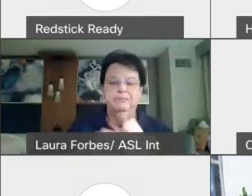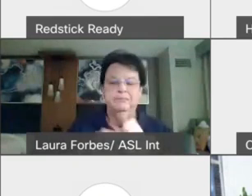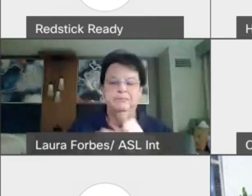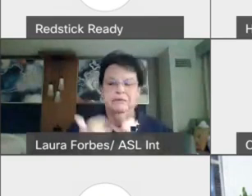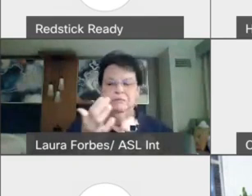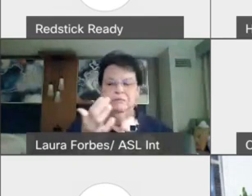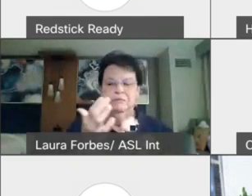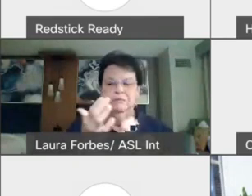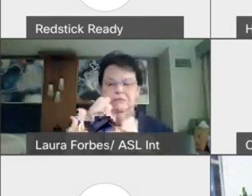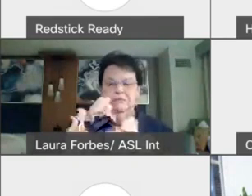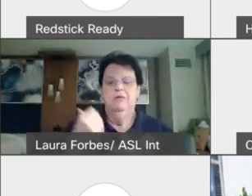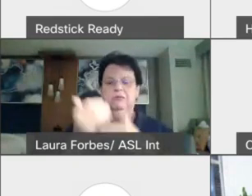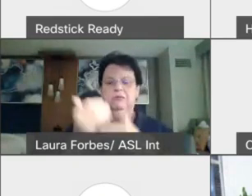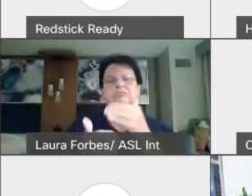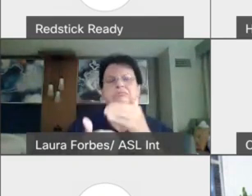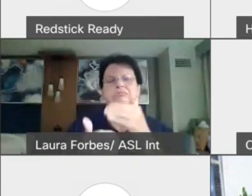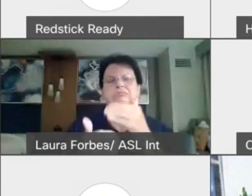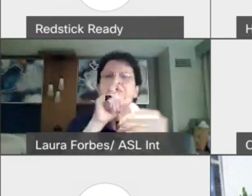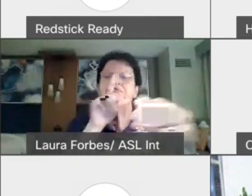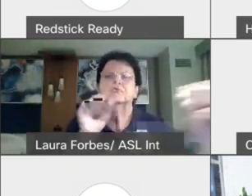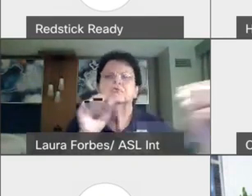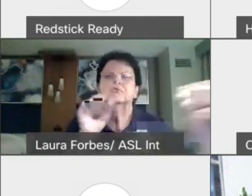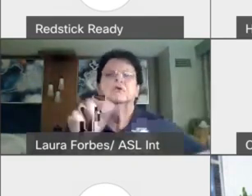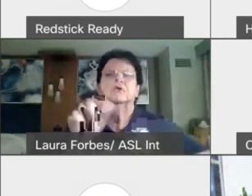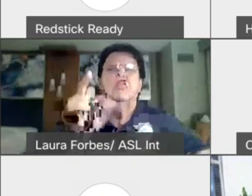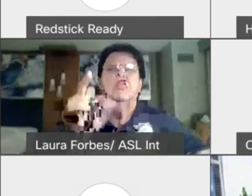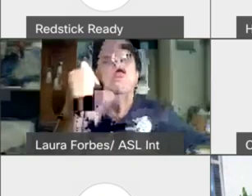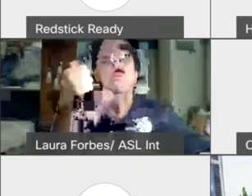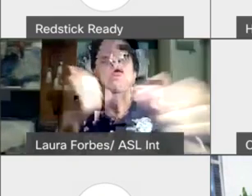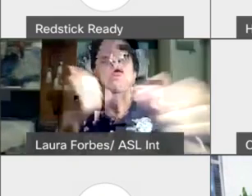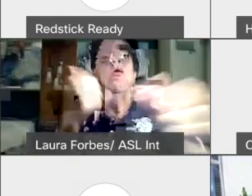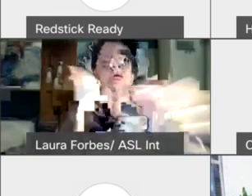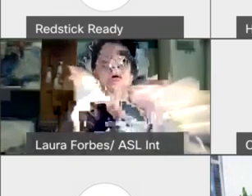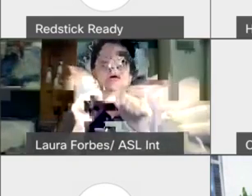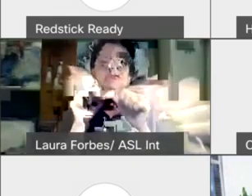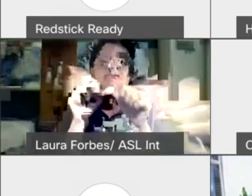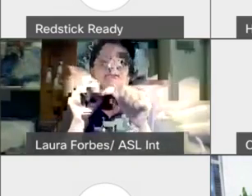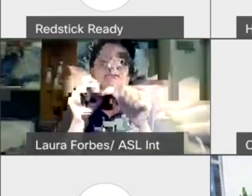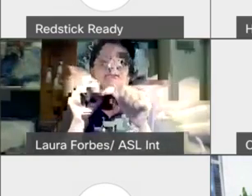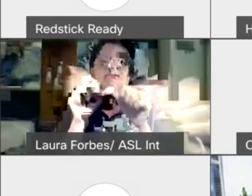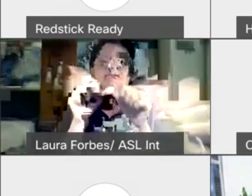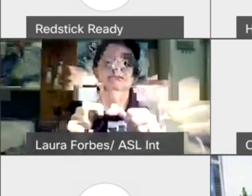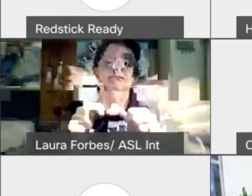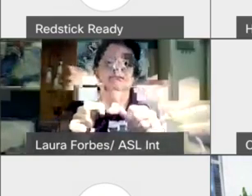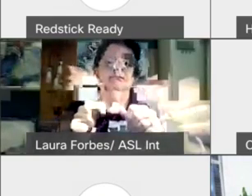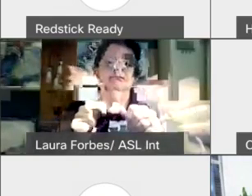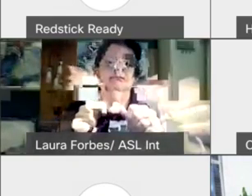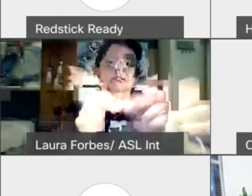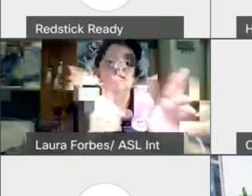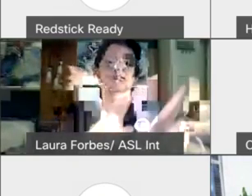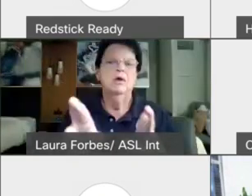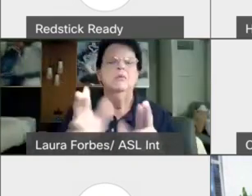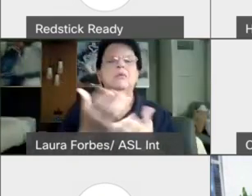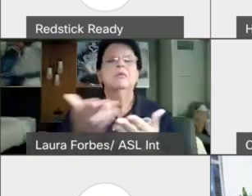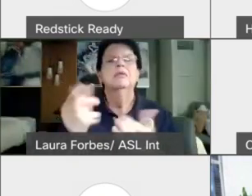make sure that you remain, one of my top goals is to remain, ensure that you remain equipped with the tools that